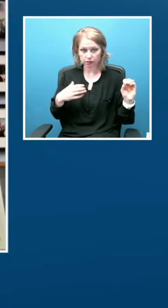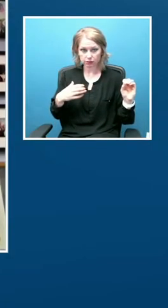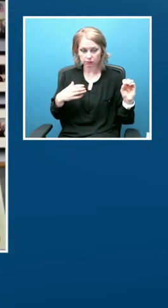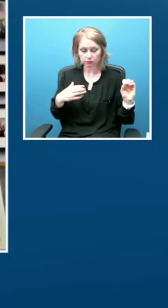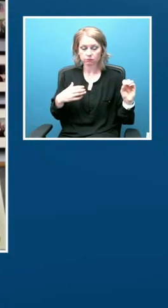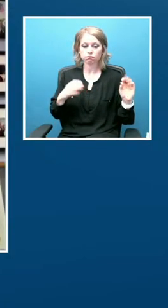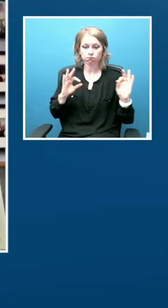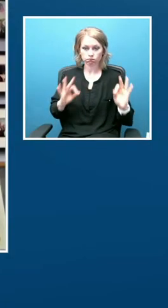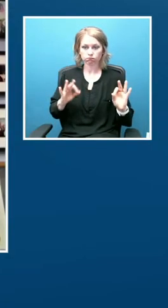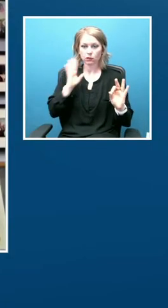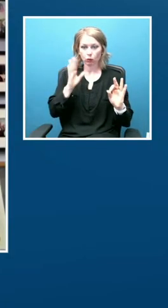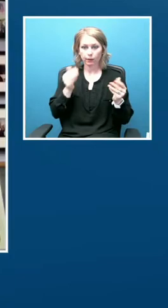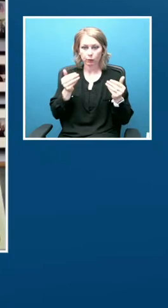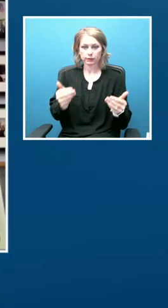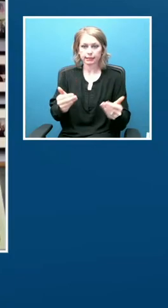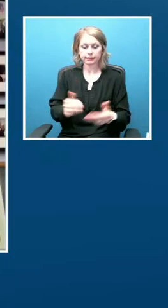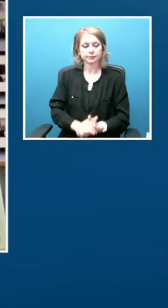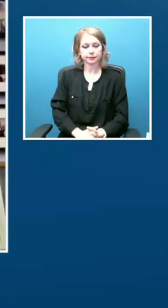proceed.